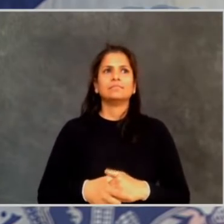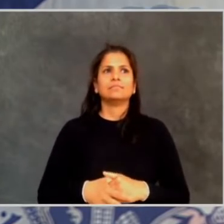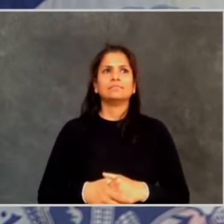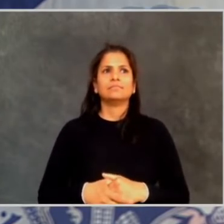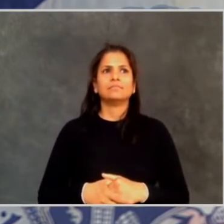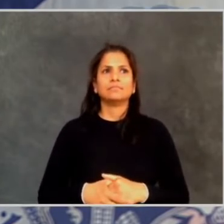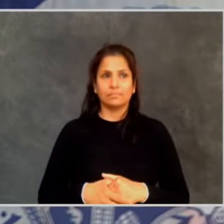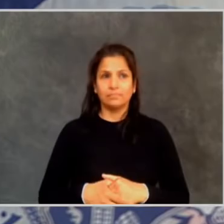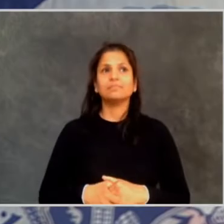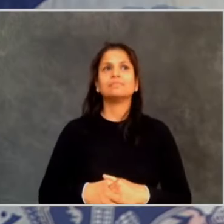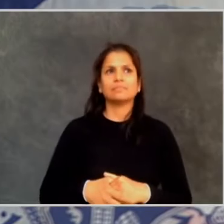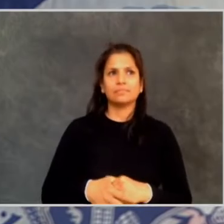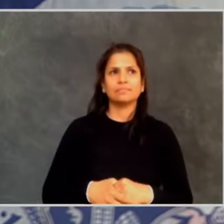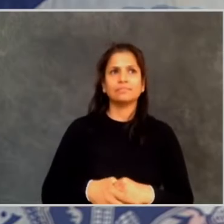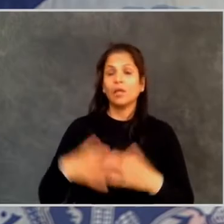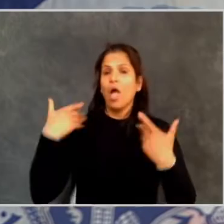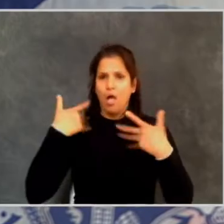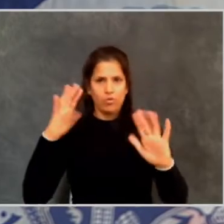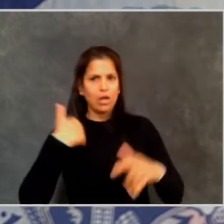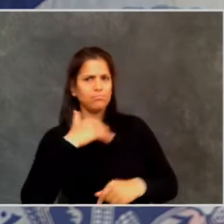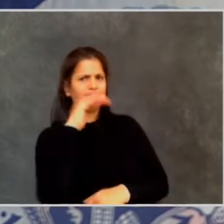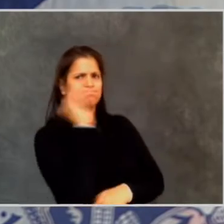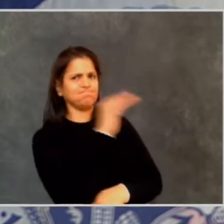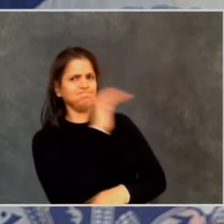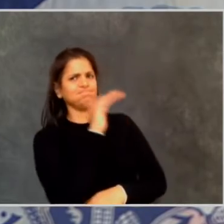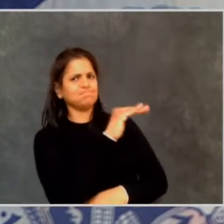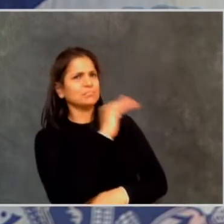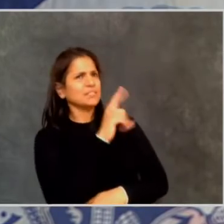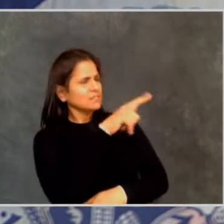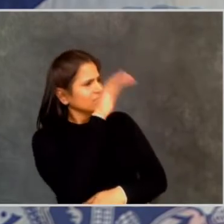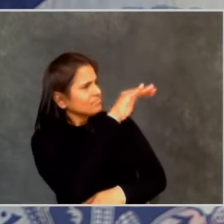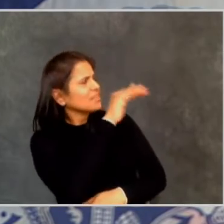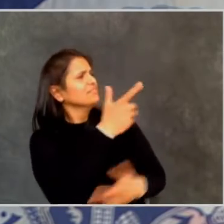Julia from the New York Post is up next. Julia?